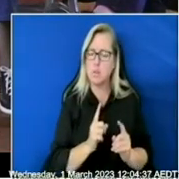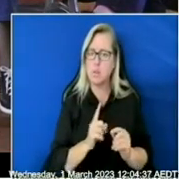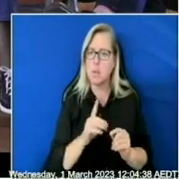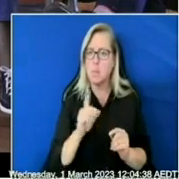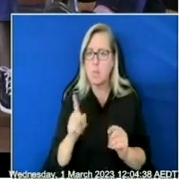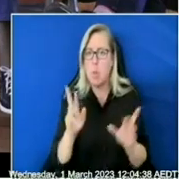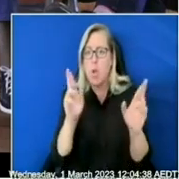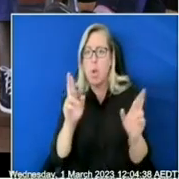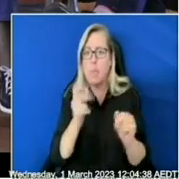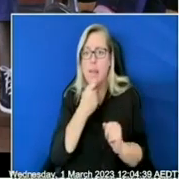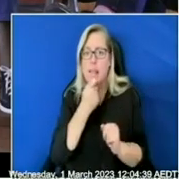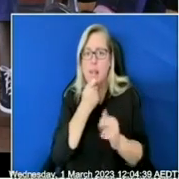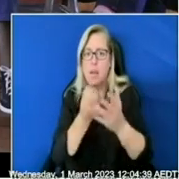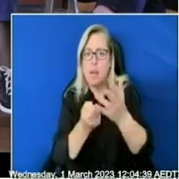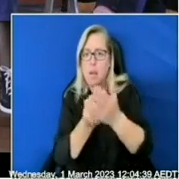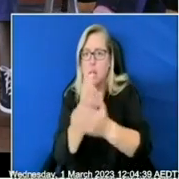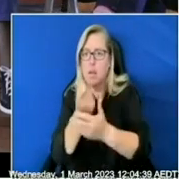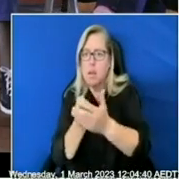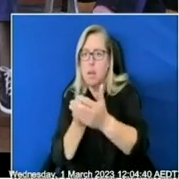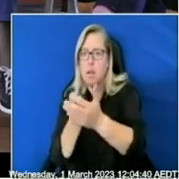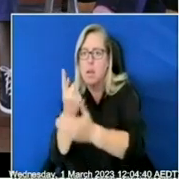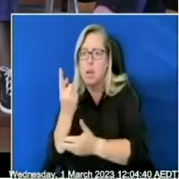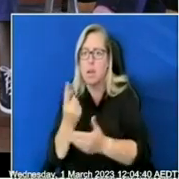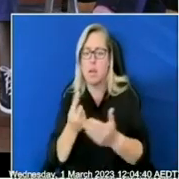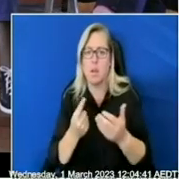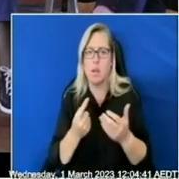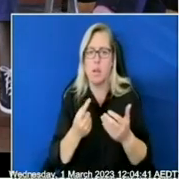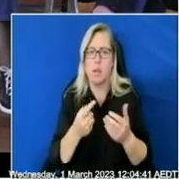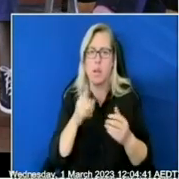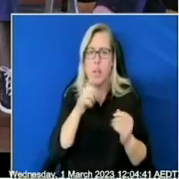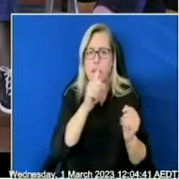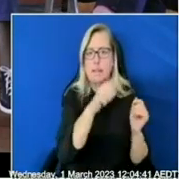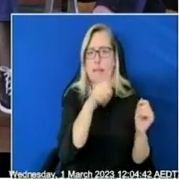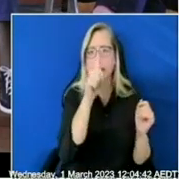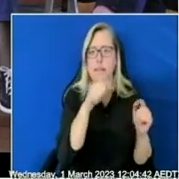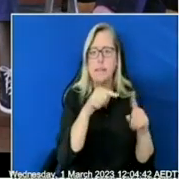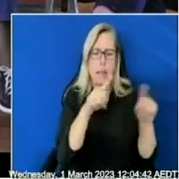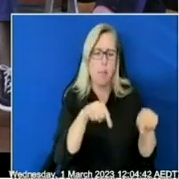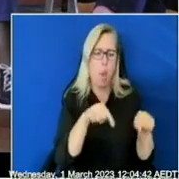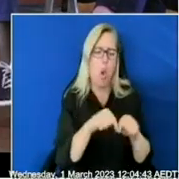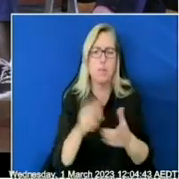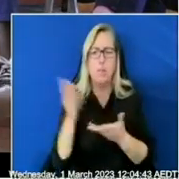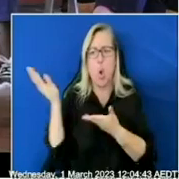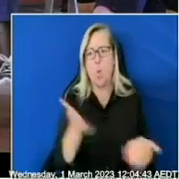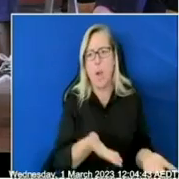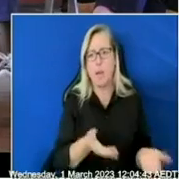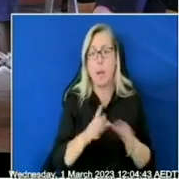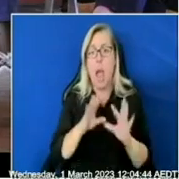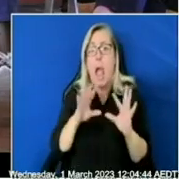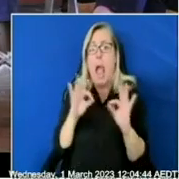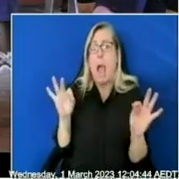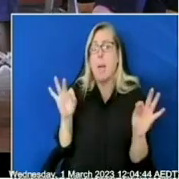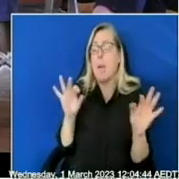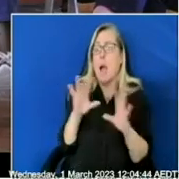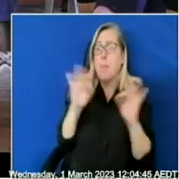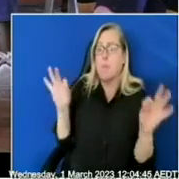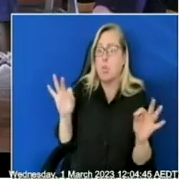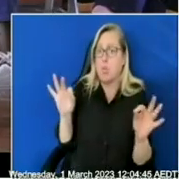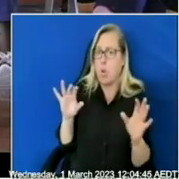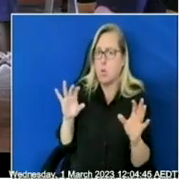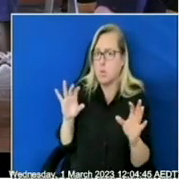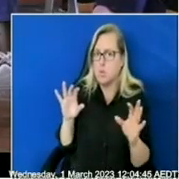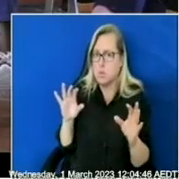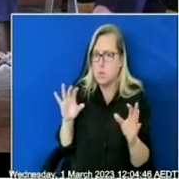sheets. Tick a box. Let's have tea. A welcome. You know, and it's not, no disrespect. It's no disrespect. Can you give me a total... But what how you